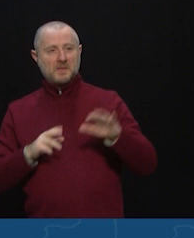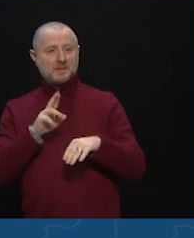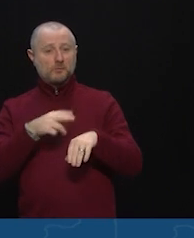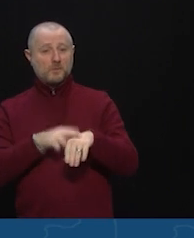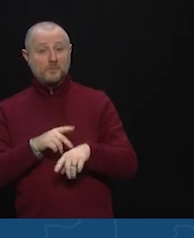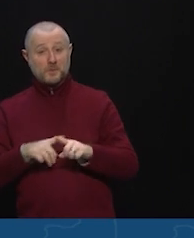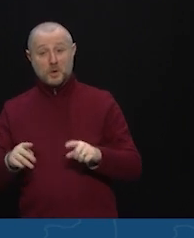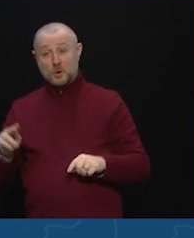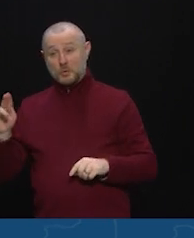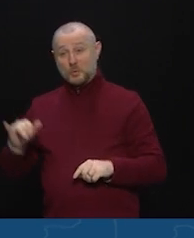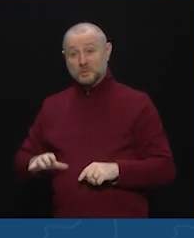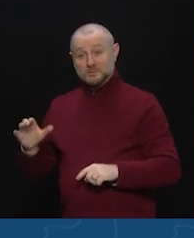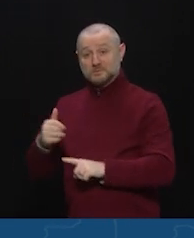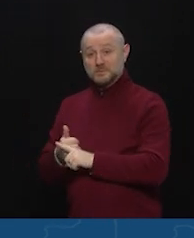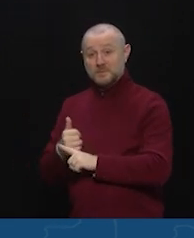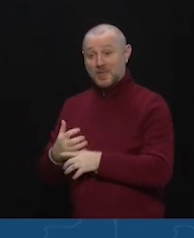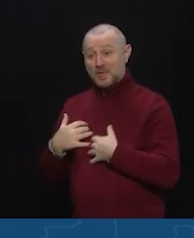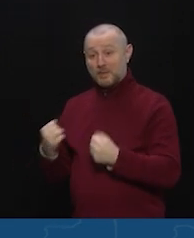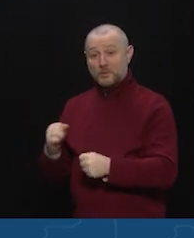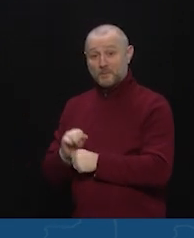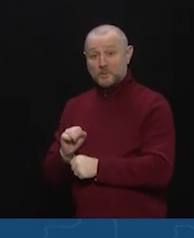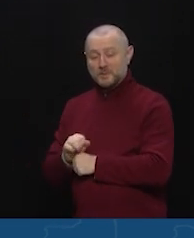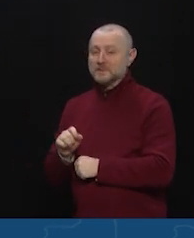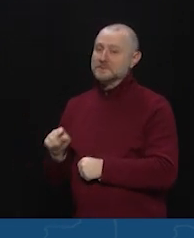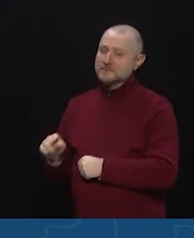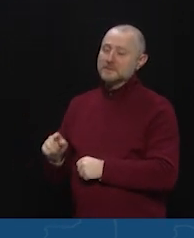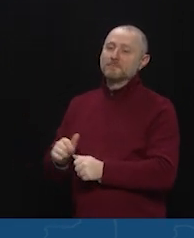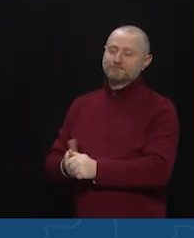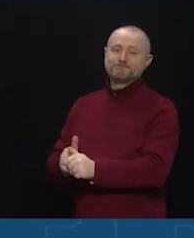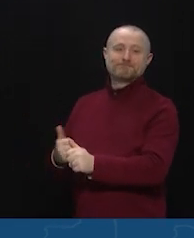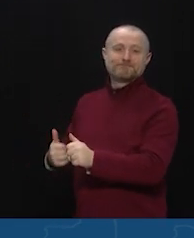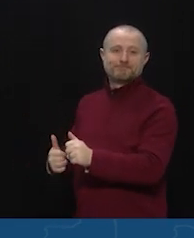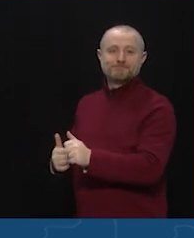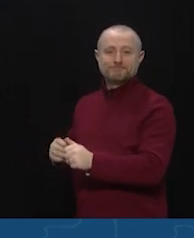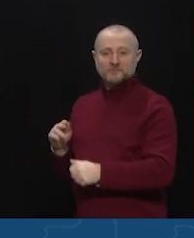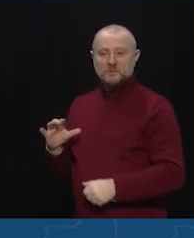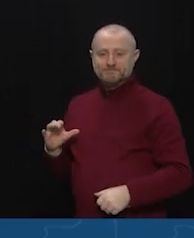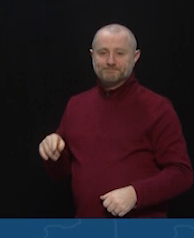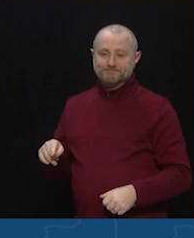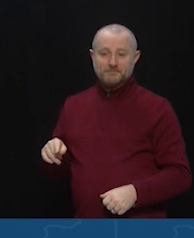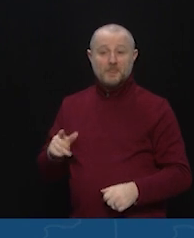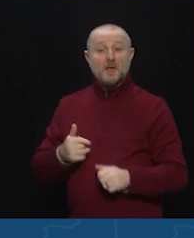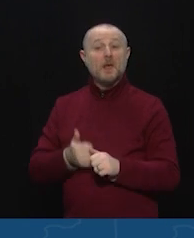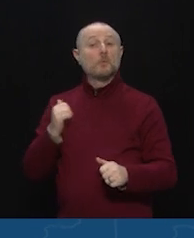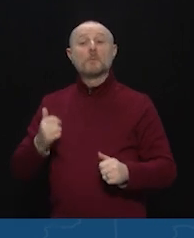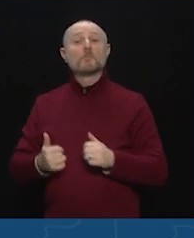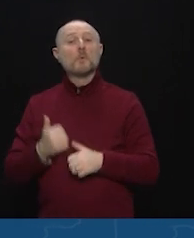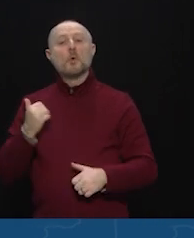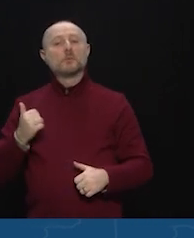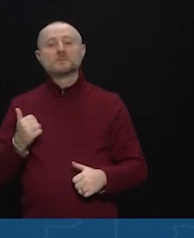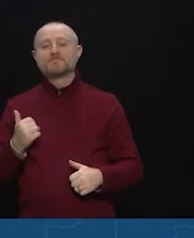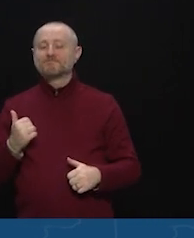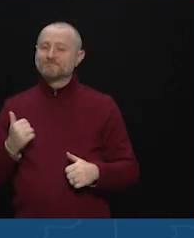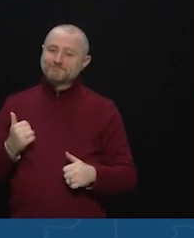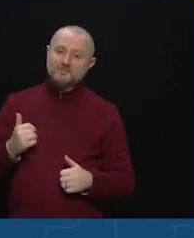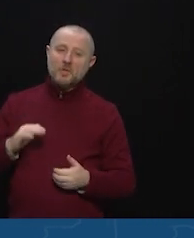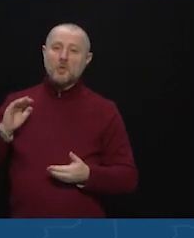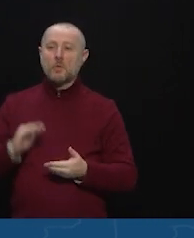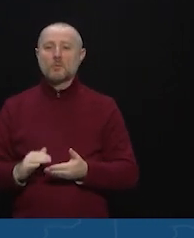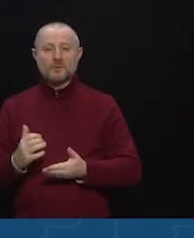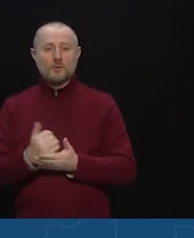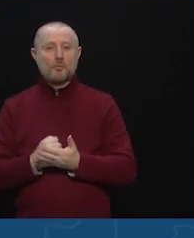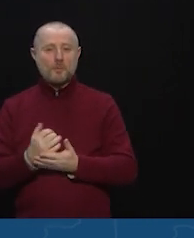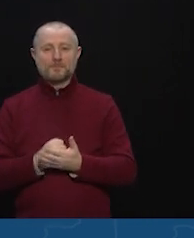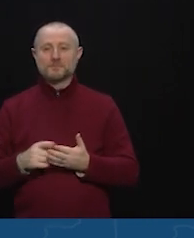employment recovery is lagging. And it's lagging mostly in the lower wage sectors,